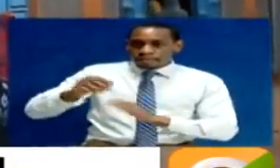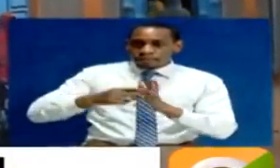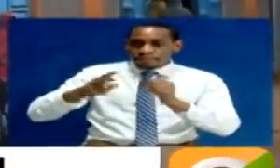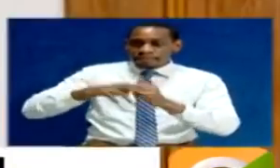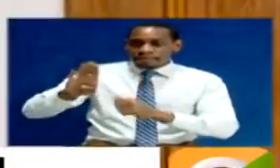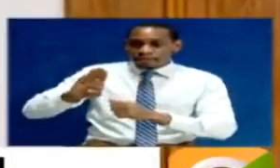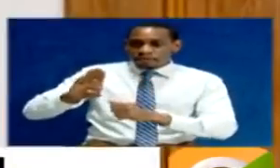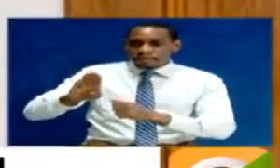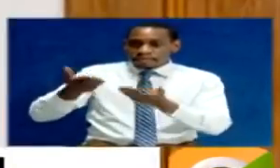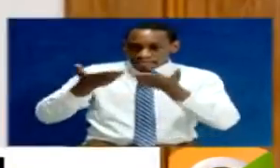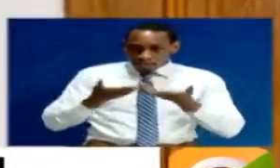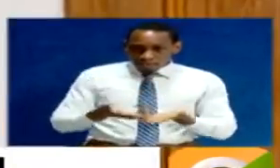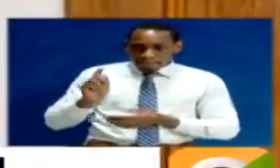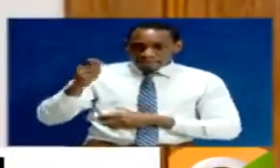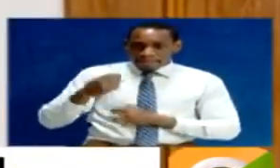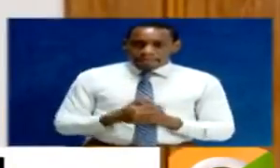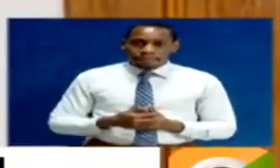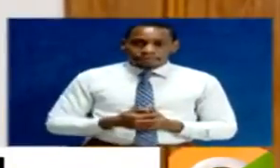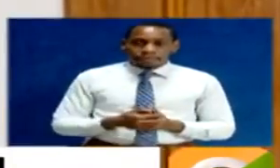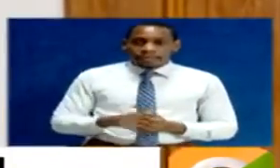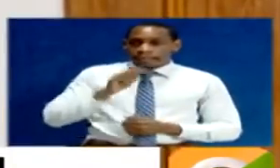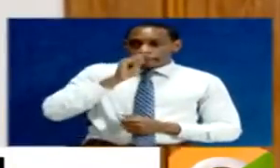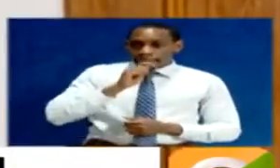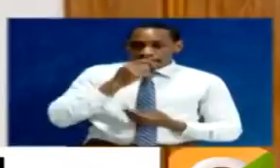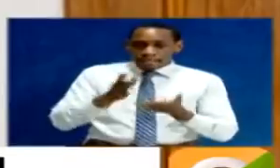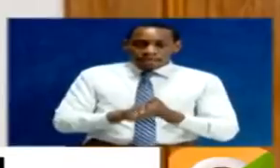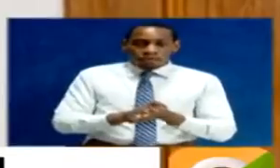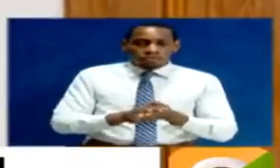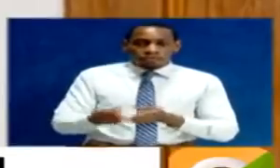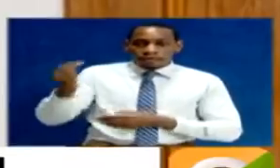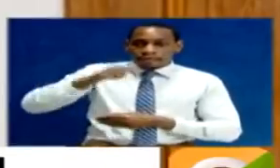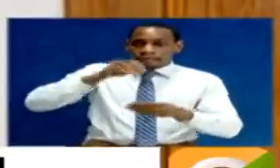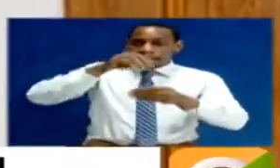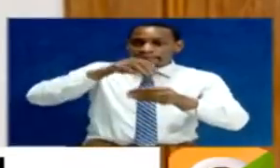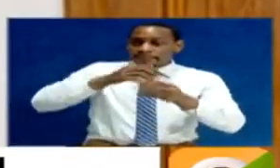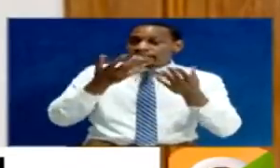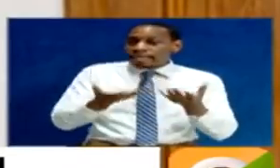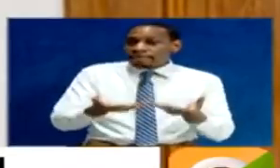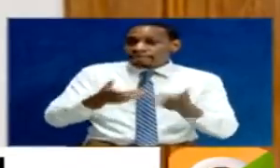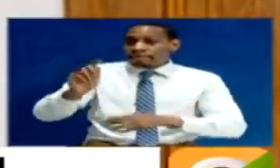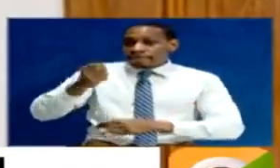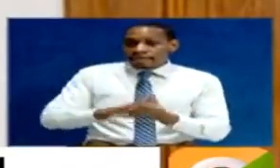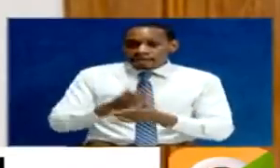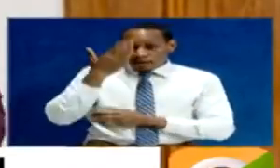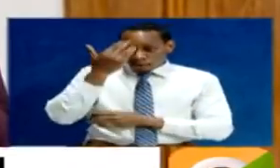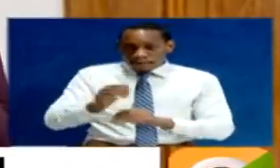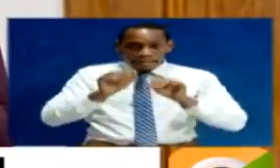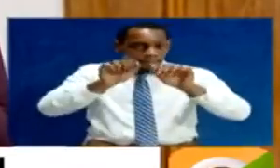billion shillings to Kenya. Tanzania sasa tutakuja kwa nguvu yote Kenya, kuja kuwekeza ili